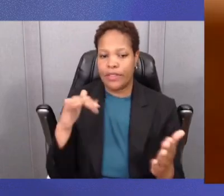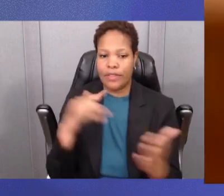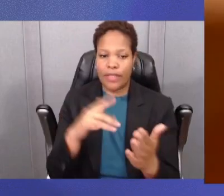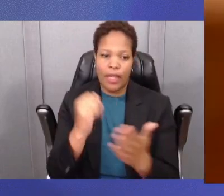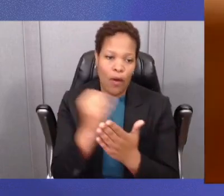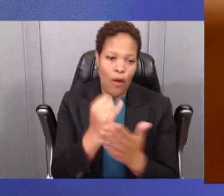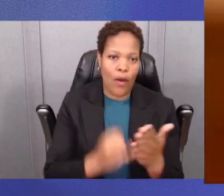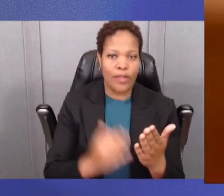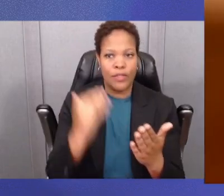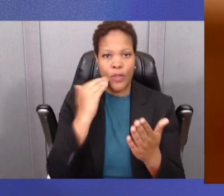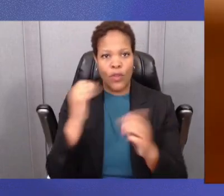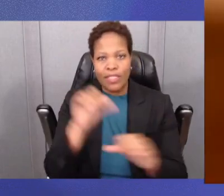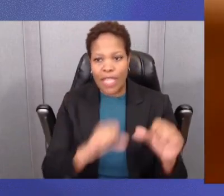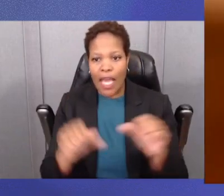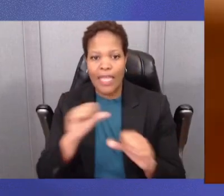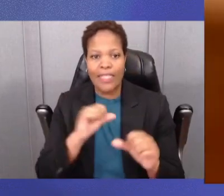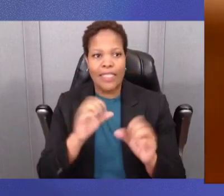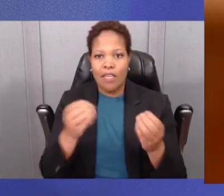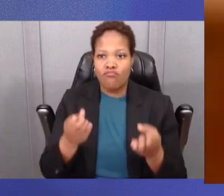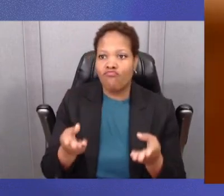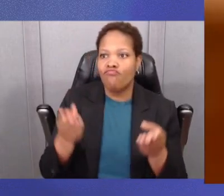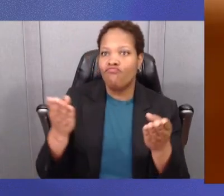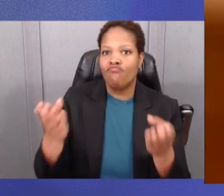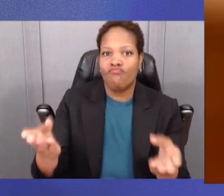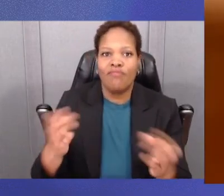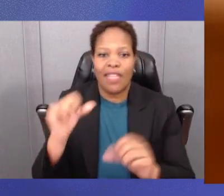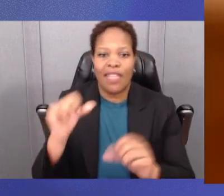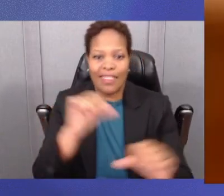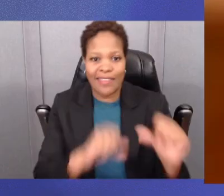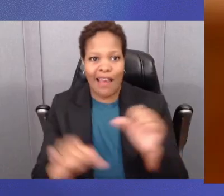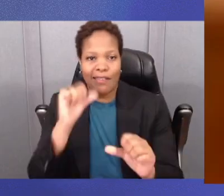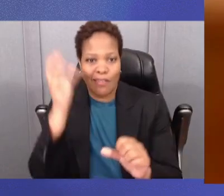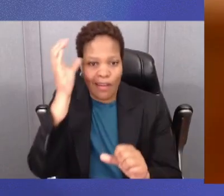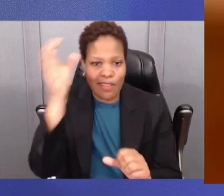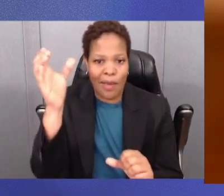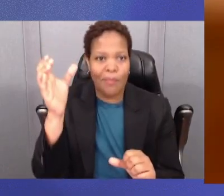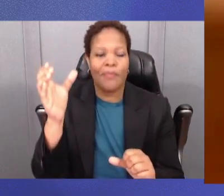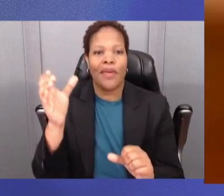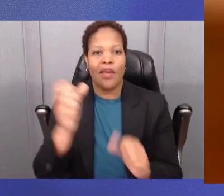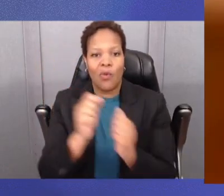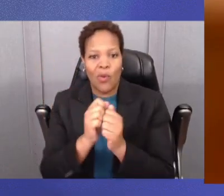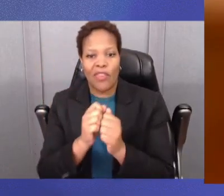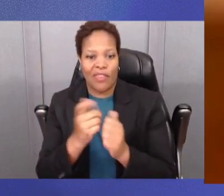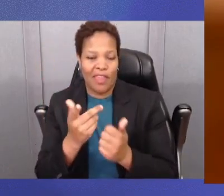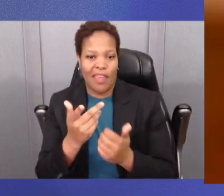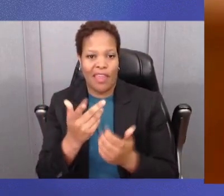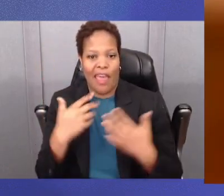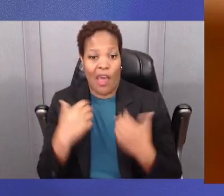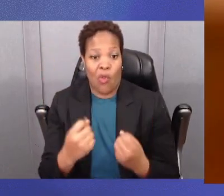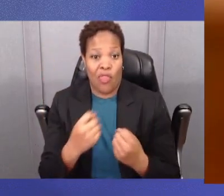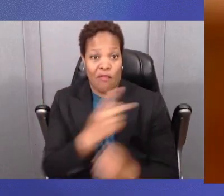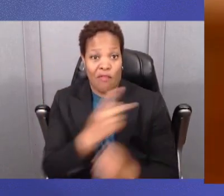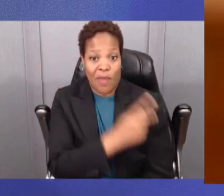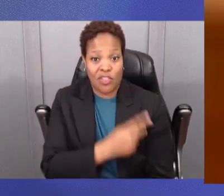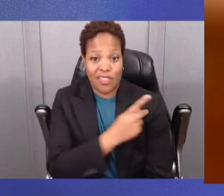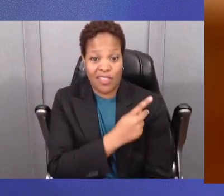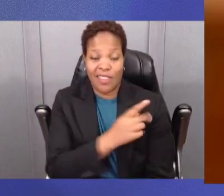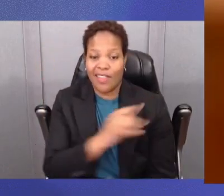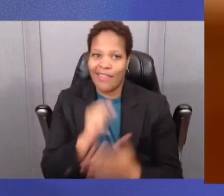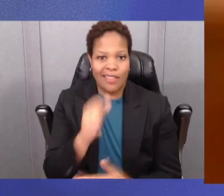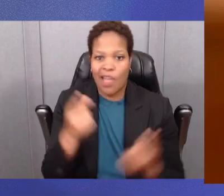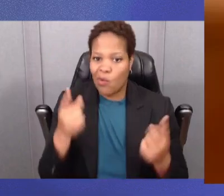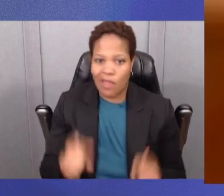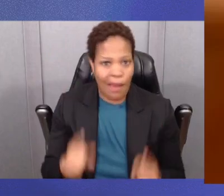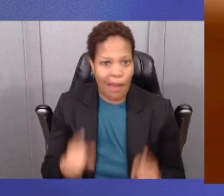bring that science regularly to bear on the well-being of patients, that's not what's going on. We're